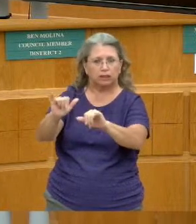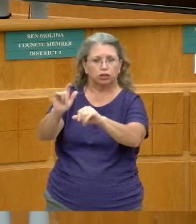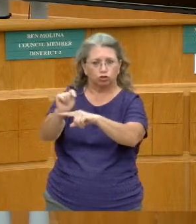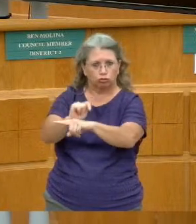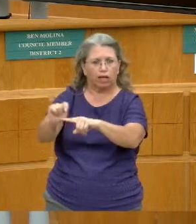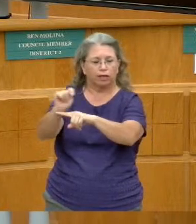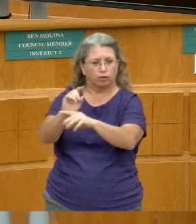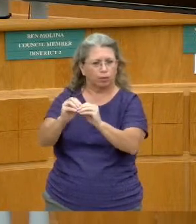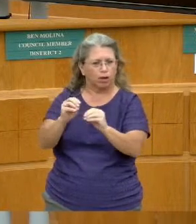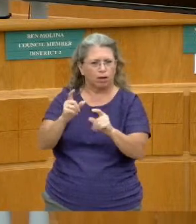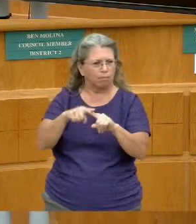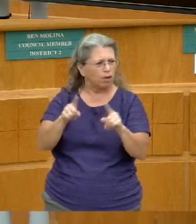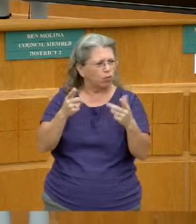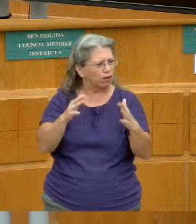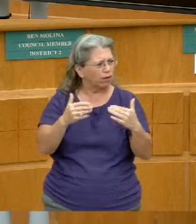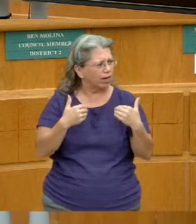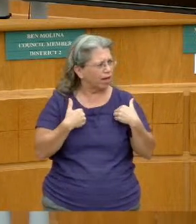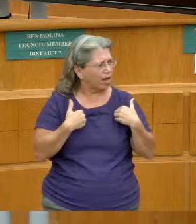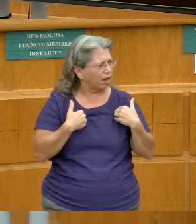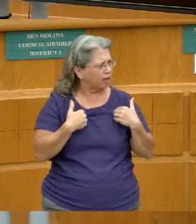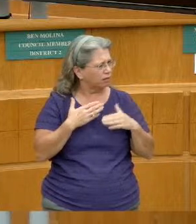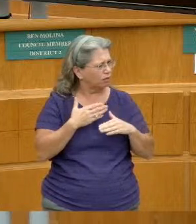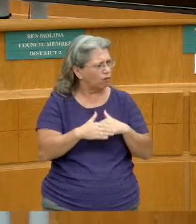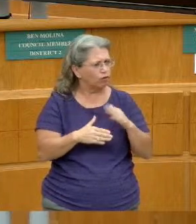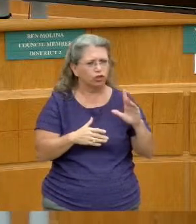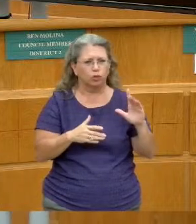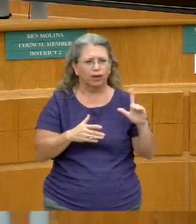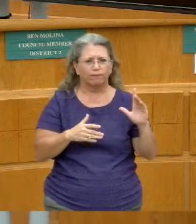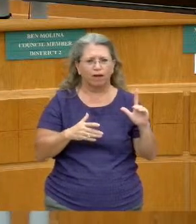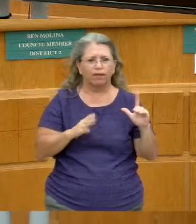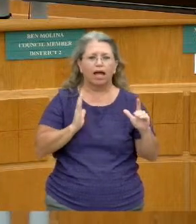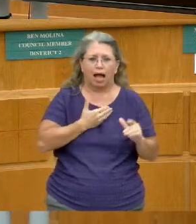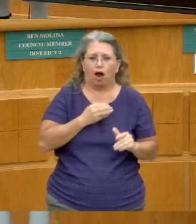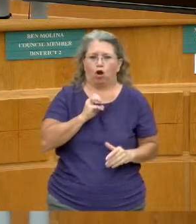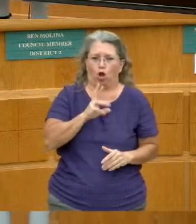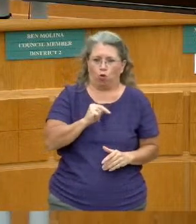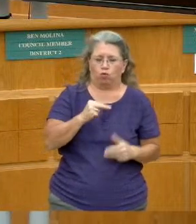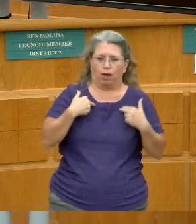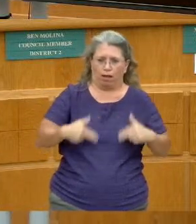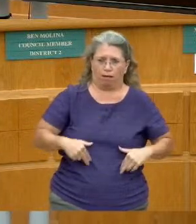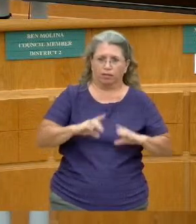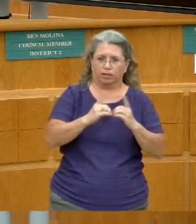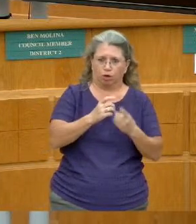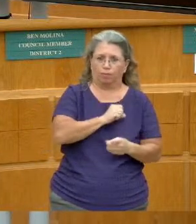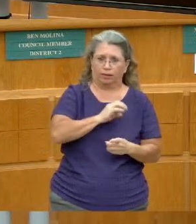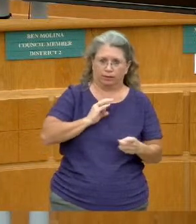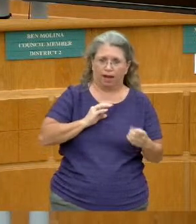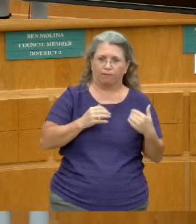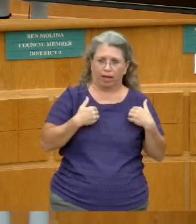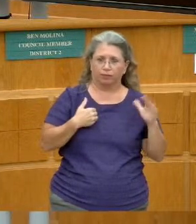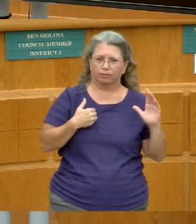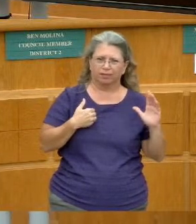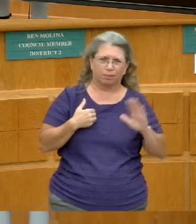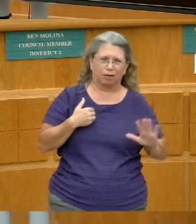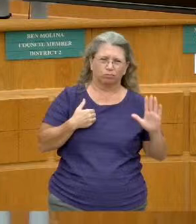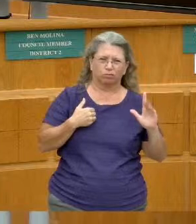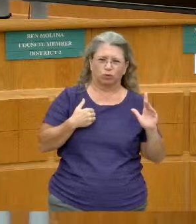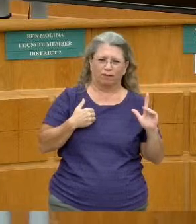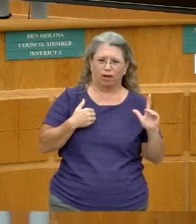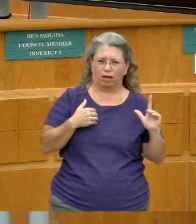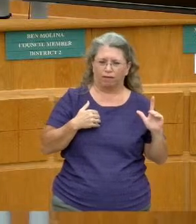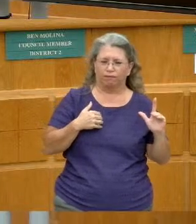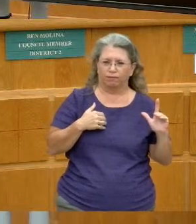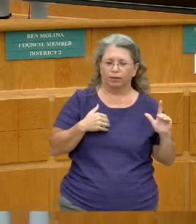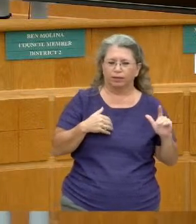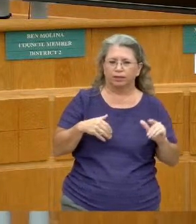was over 25 at one point. So we have our own health department staff. And I think, like anything,